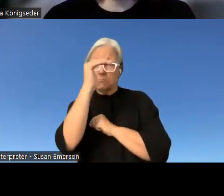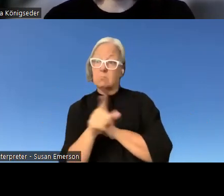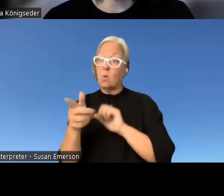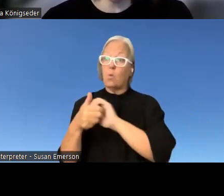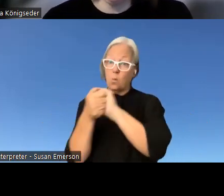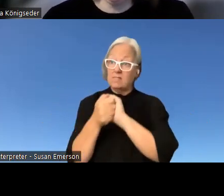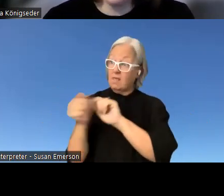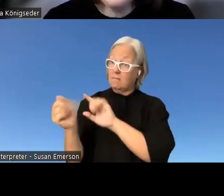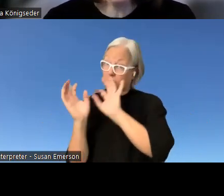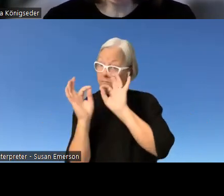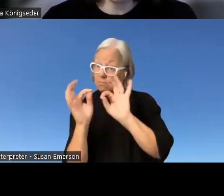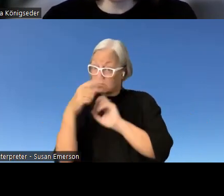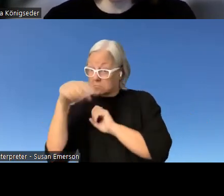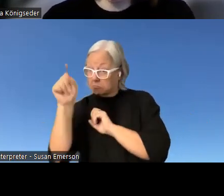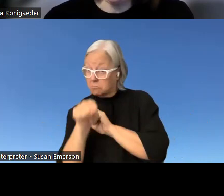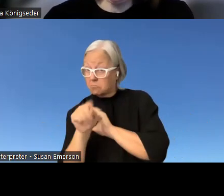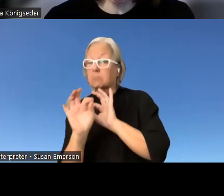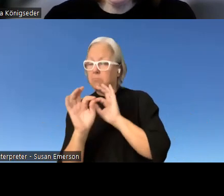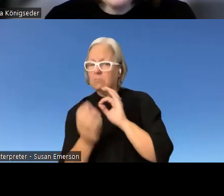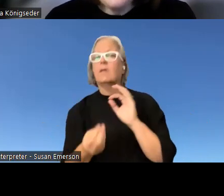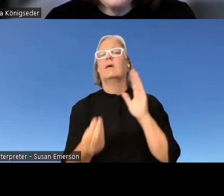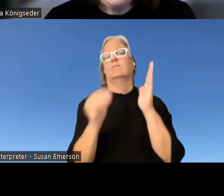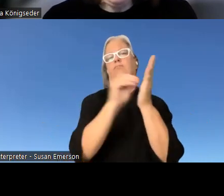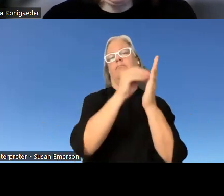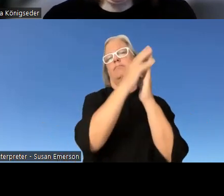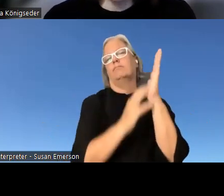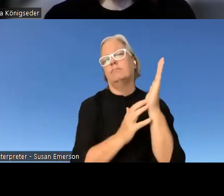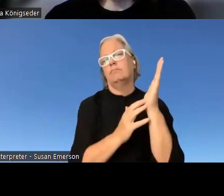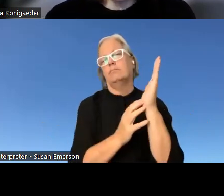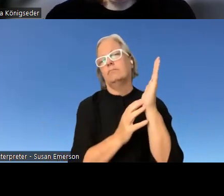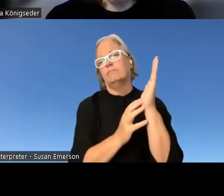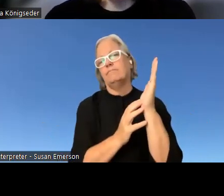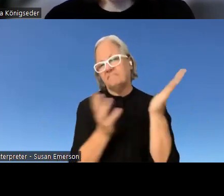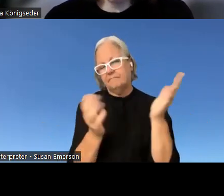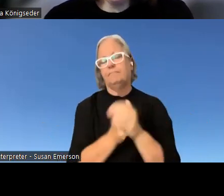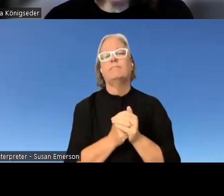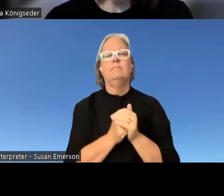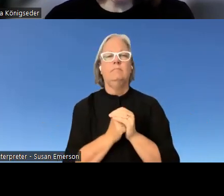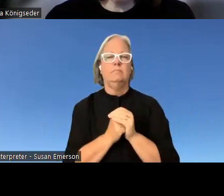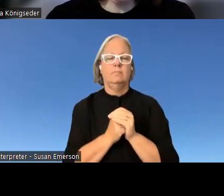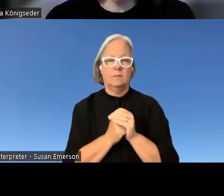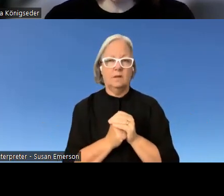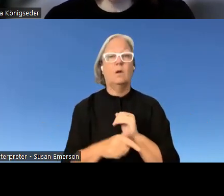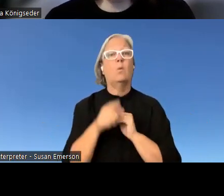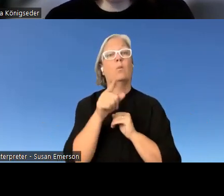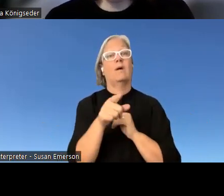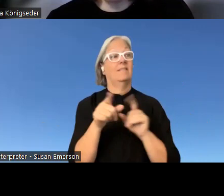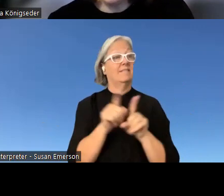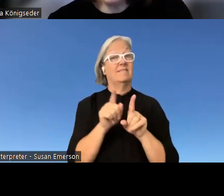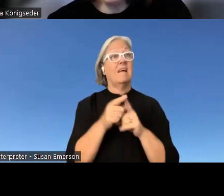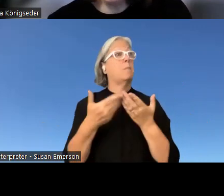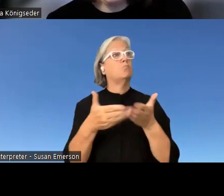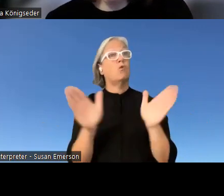anything that has not been agreed. Just to mention that as well. And so when the call closes, we organize our peer